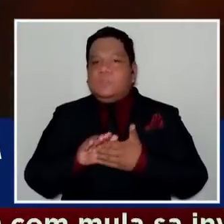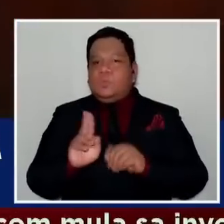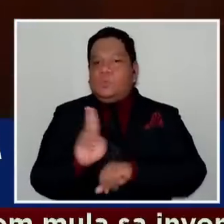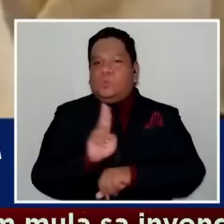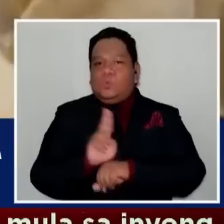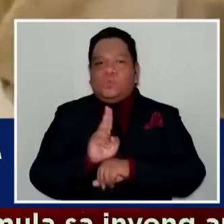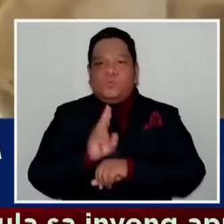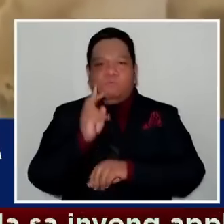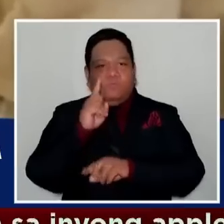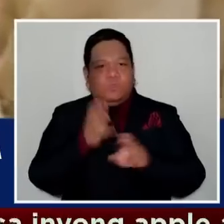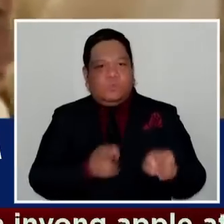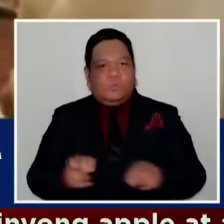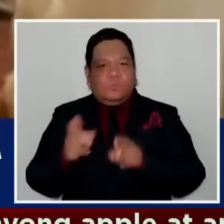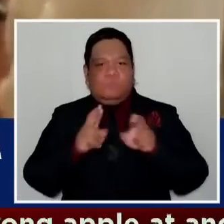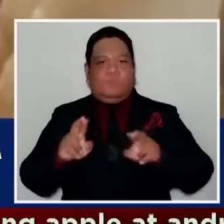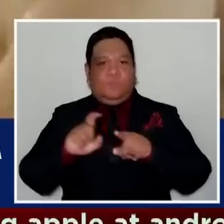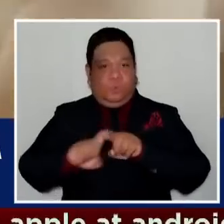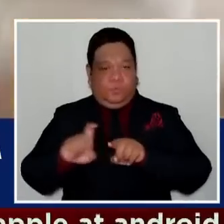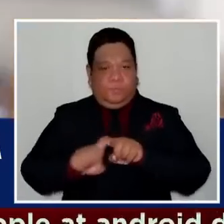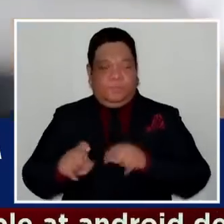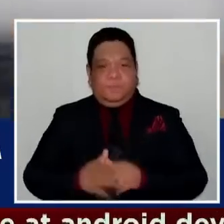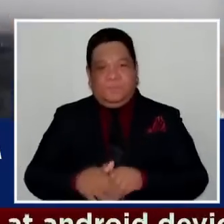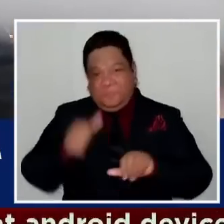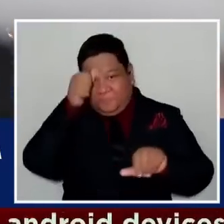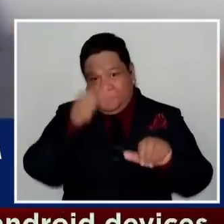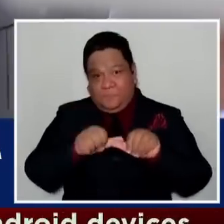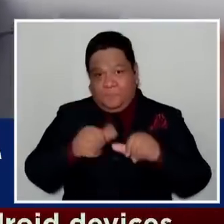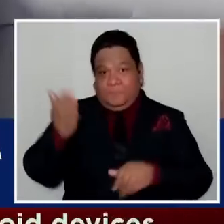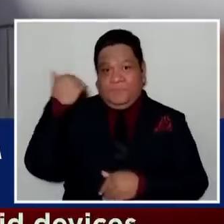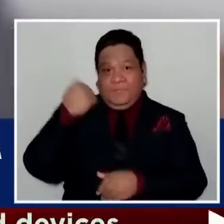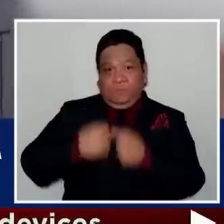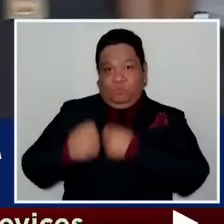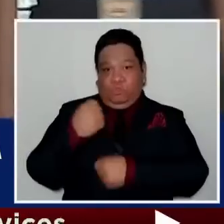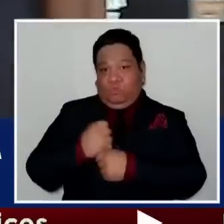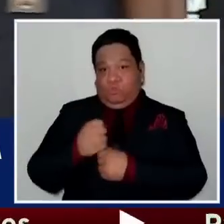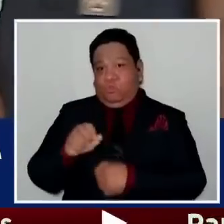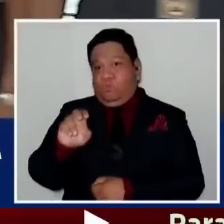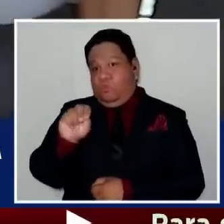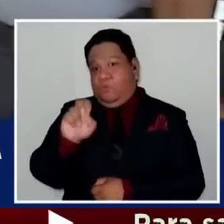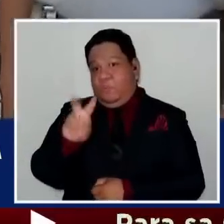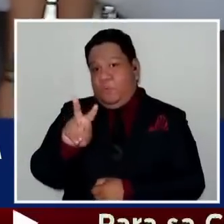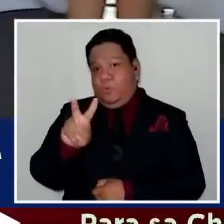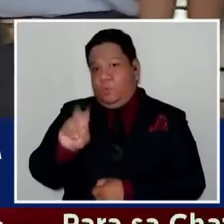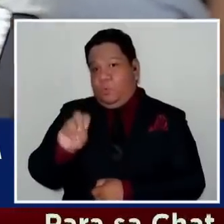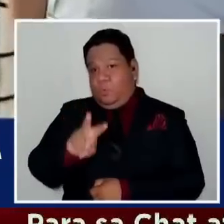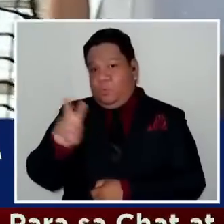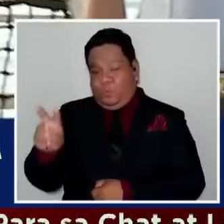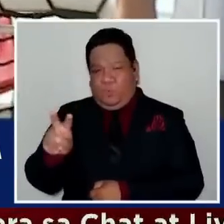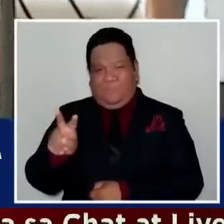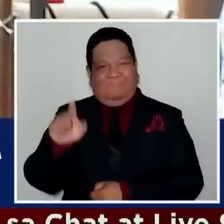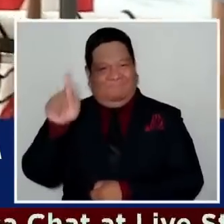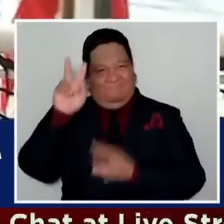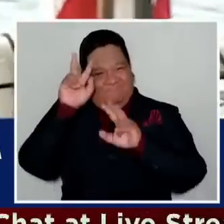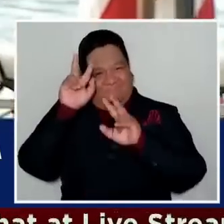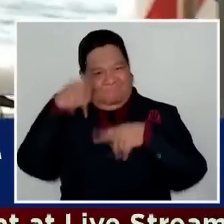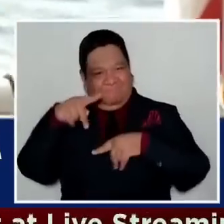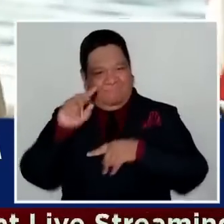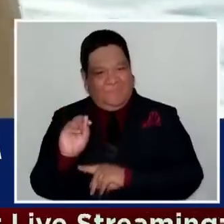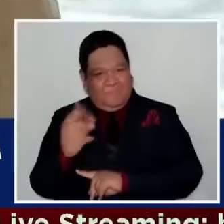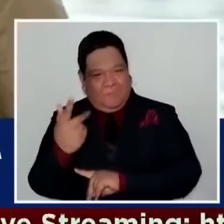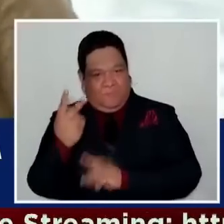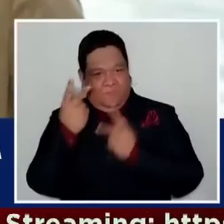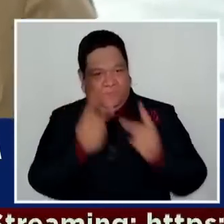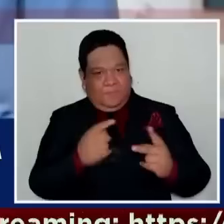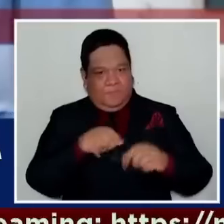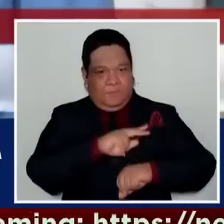sa Pilipinas Nobyembre 2022, kung saan sinilip niya ang sitwasyon ng mga mangisda sa Palawan na pumapalaot sa West